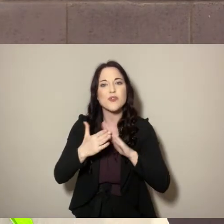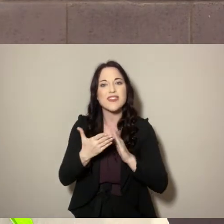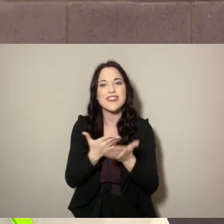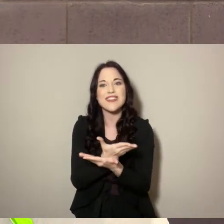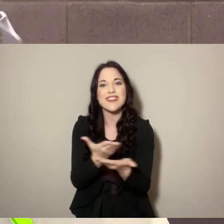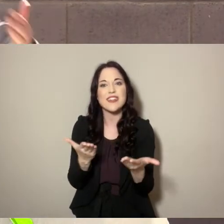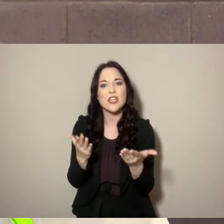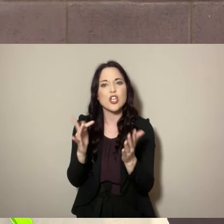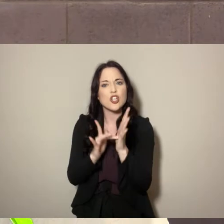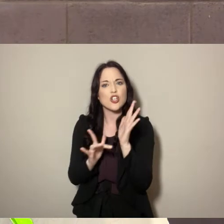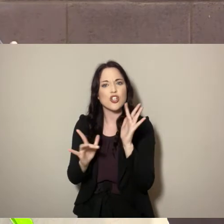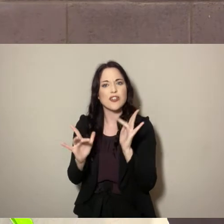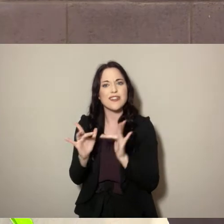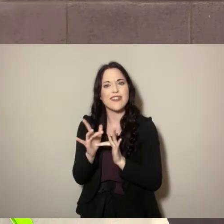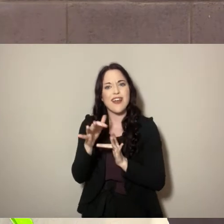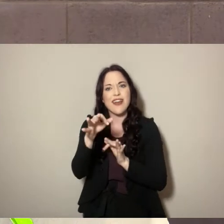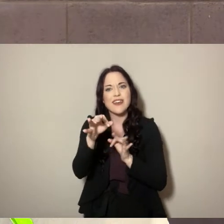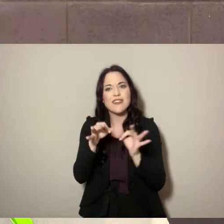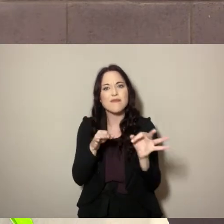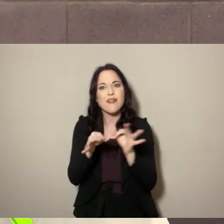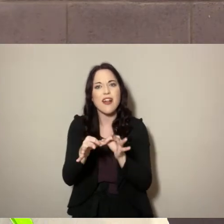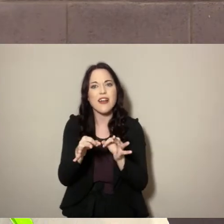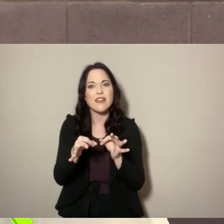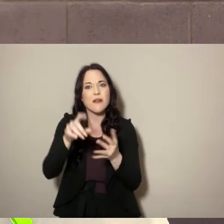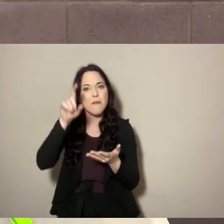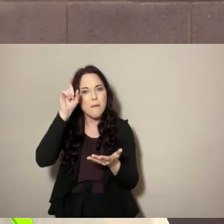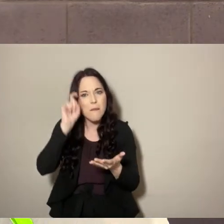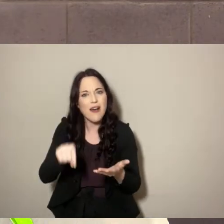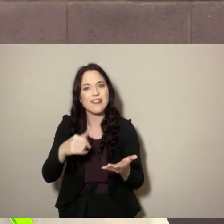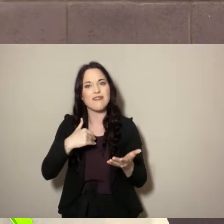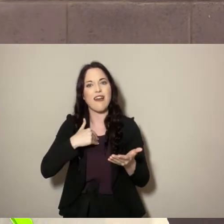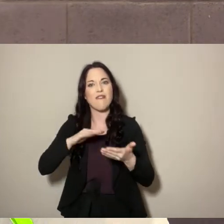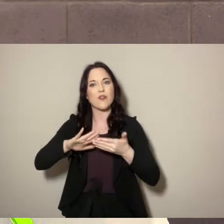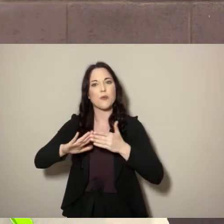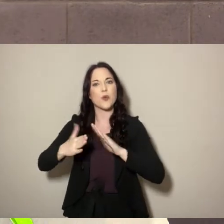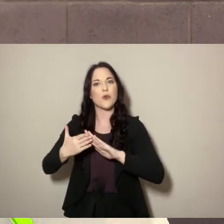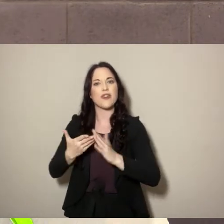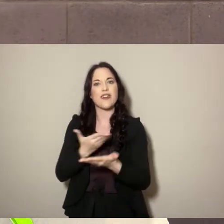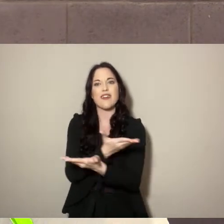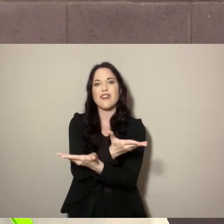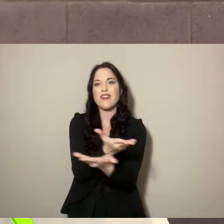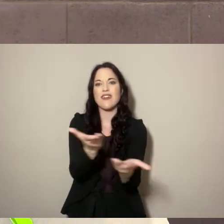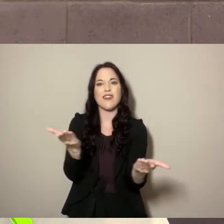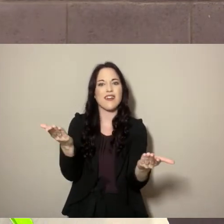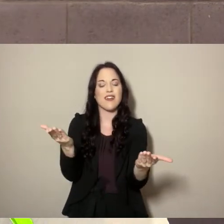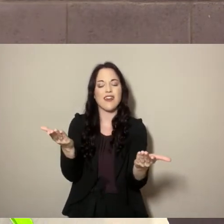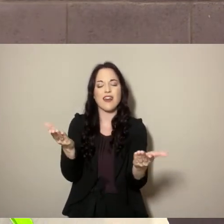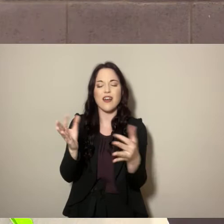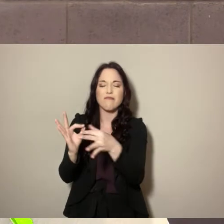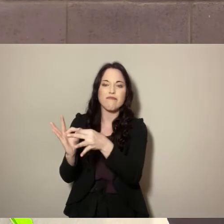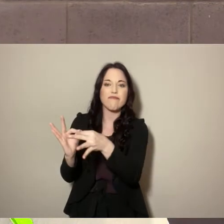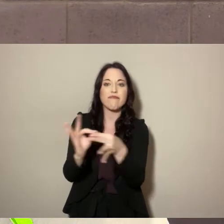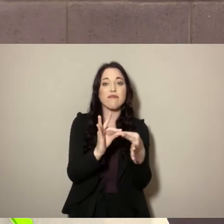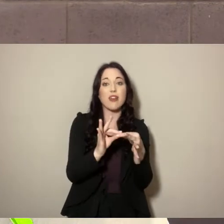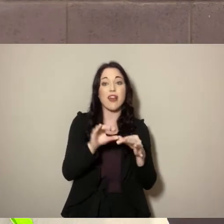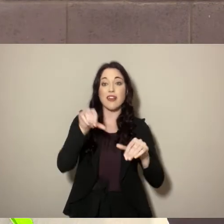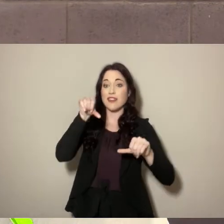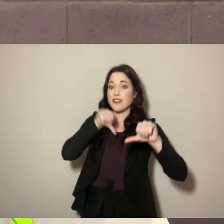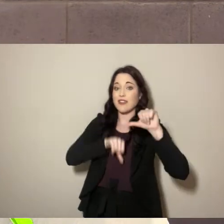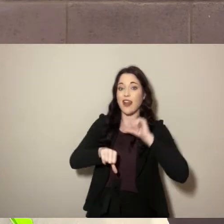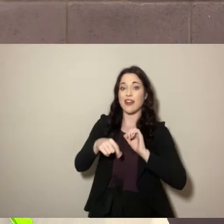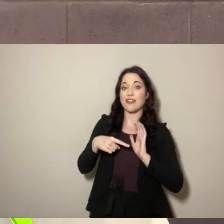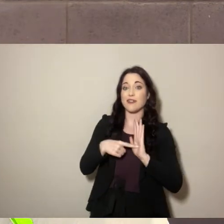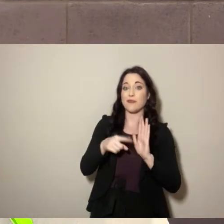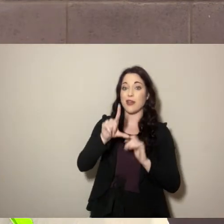life is not life without community. And in fact, just as science has pointed out